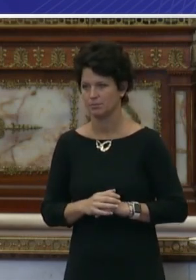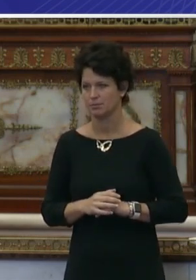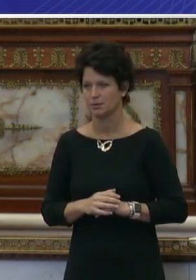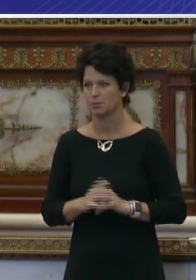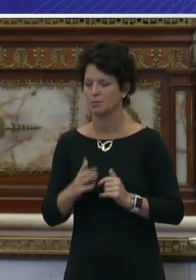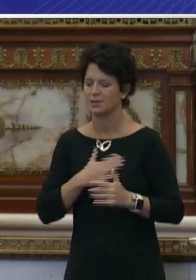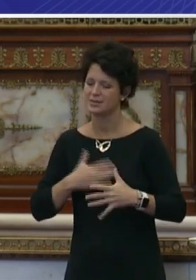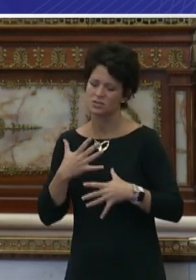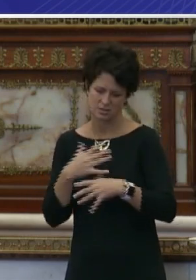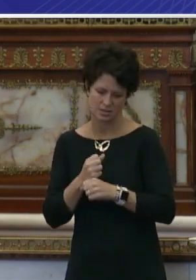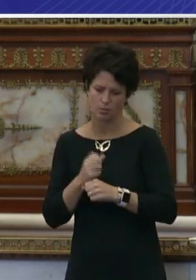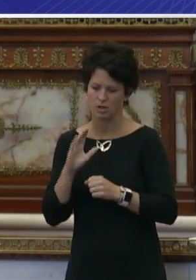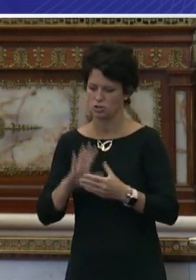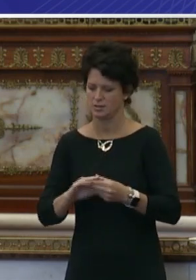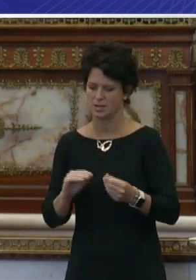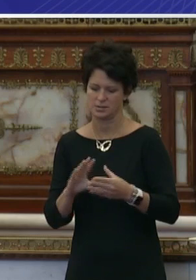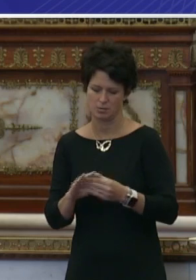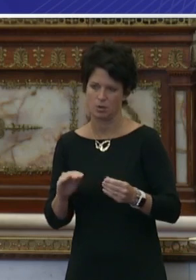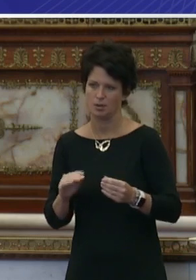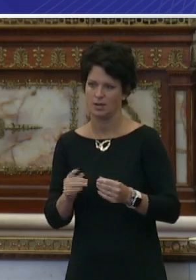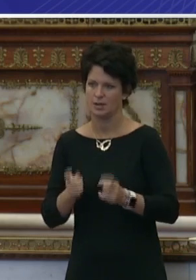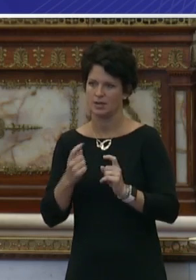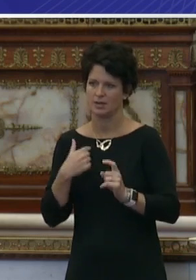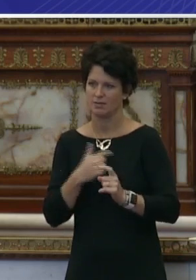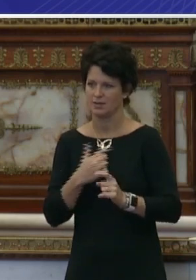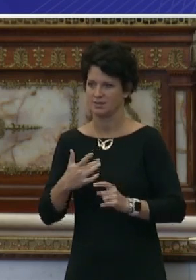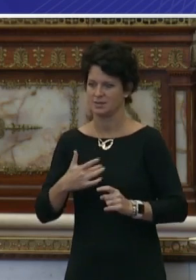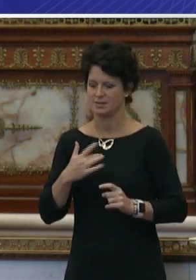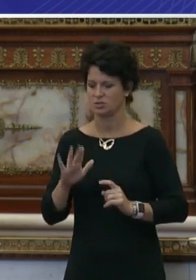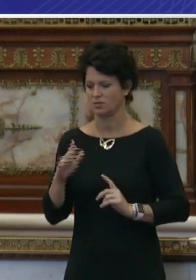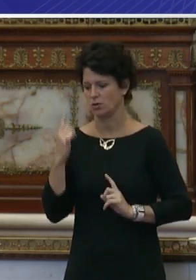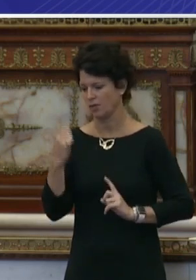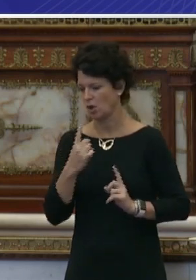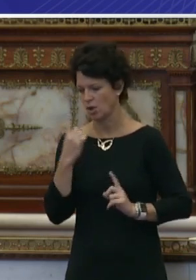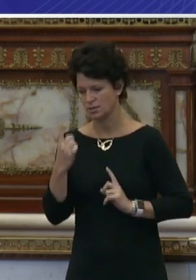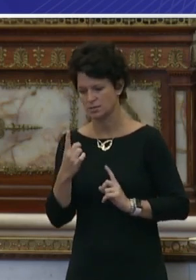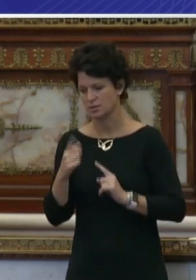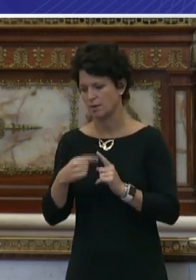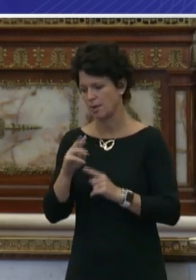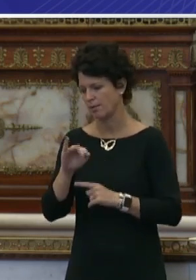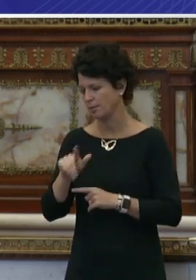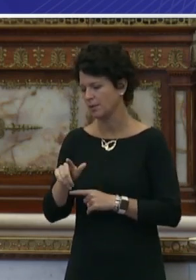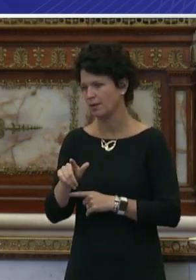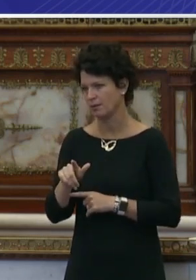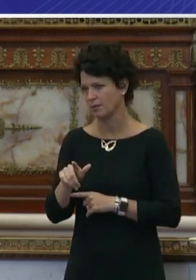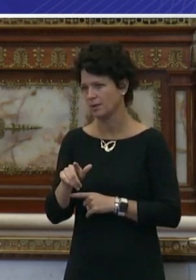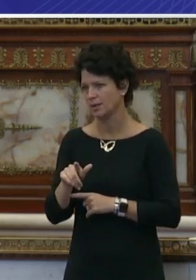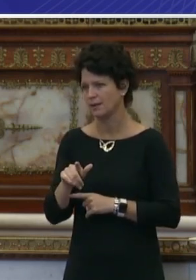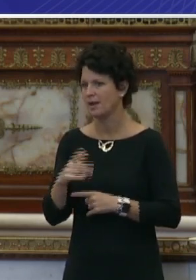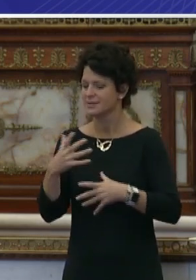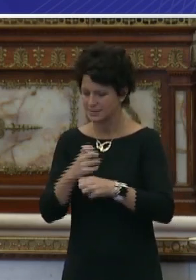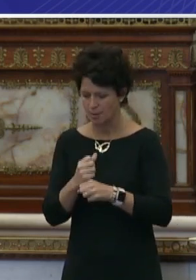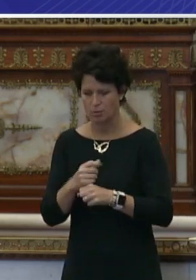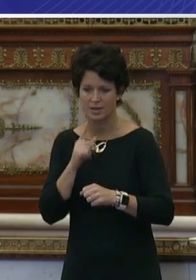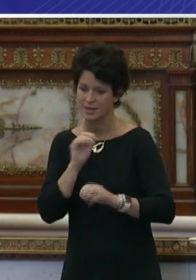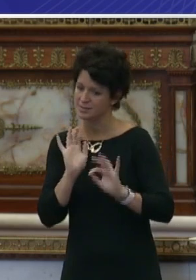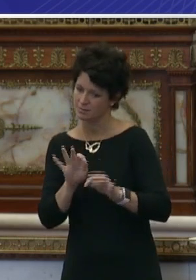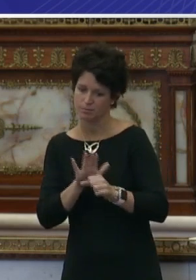just summarize your testimony and give us a sense of your thoughts on the bill, and just a summary will